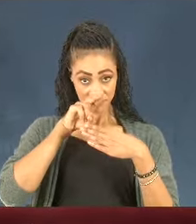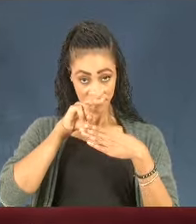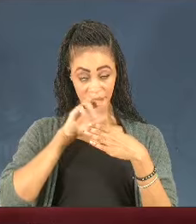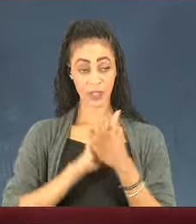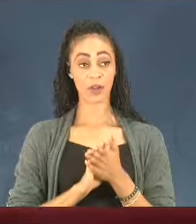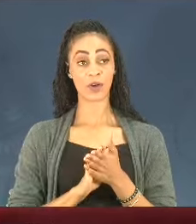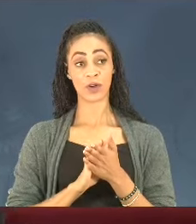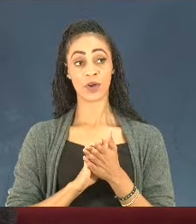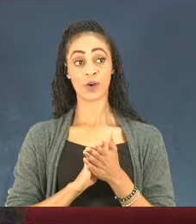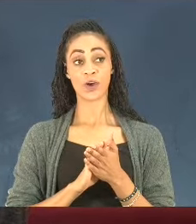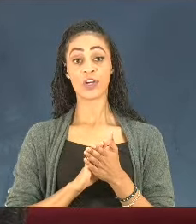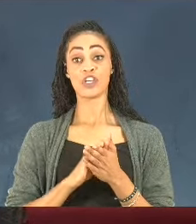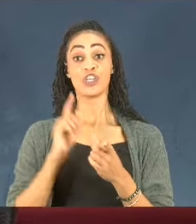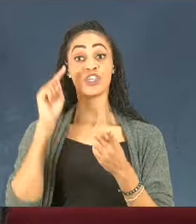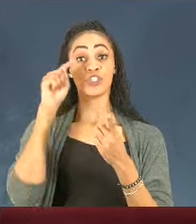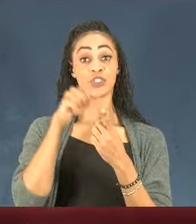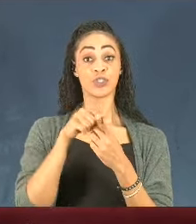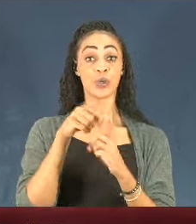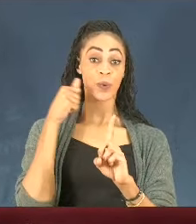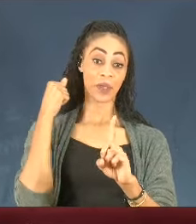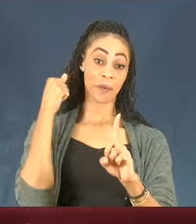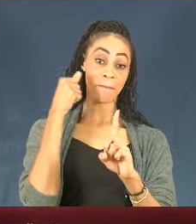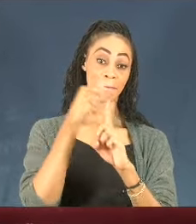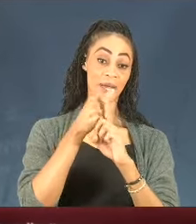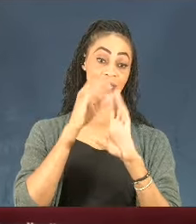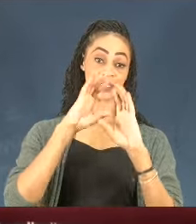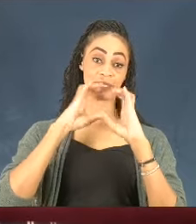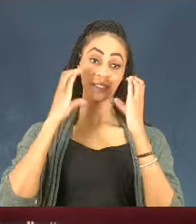to bring flavor to this creation.